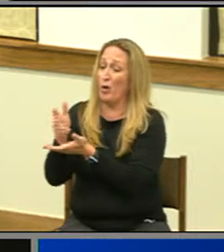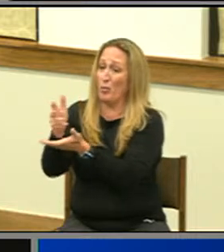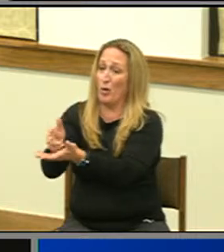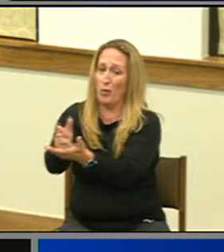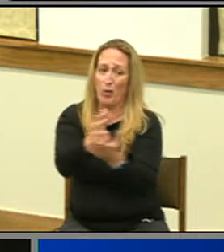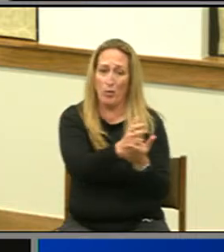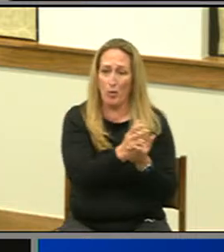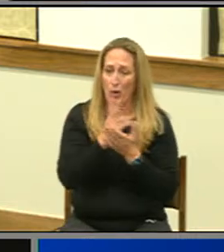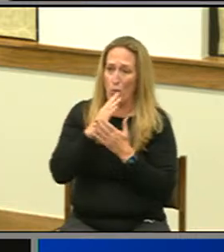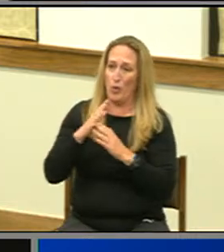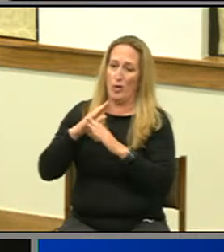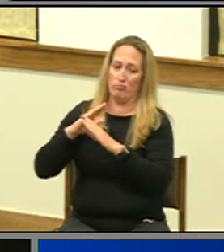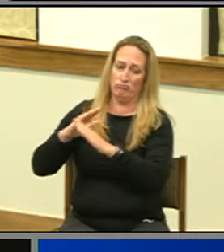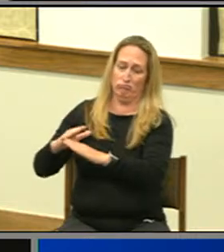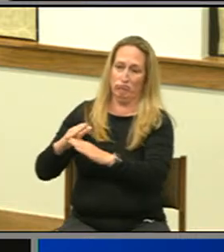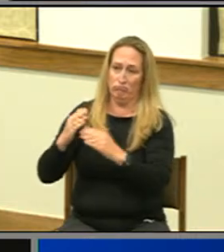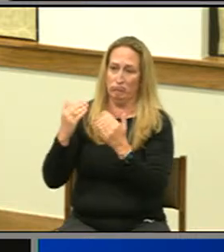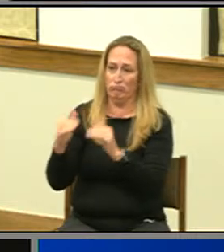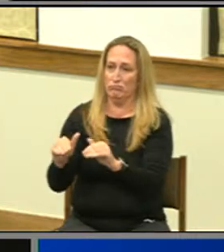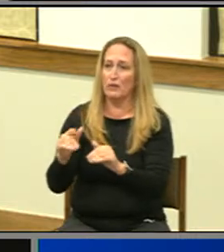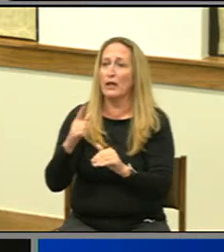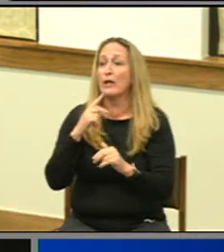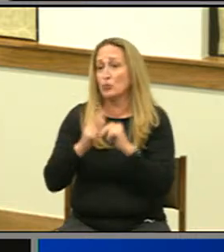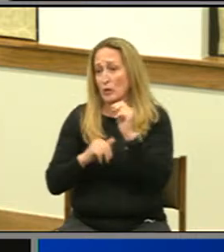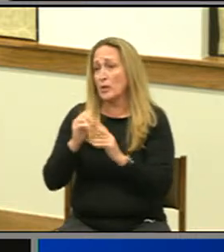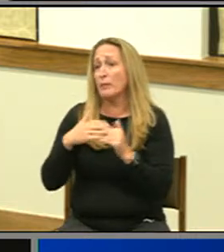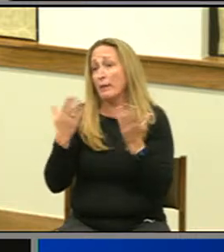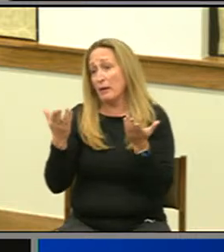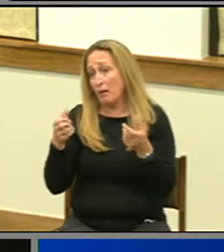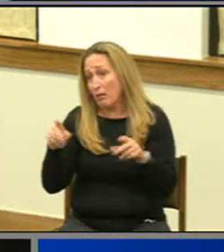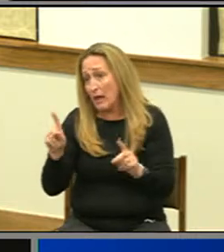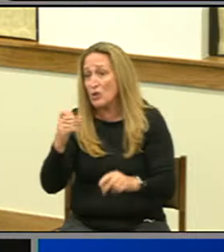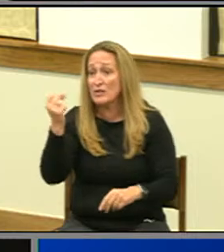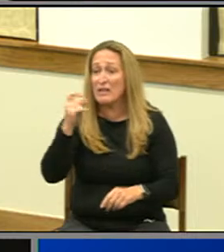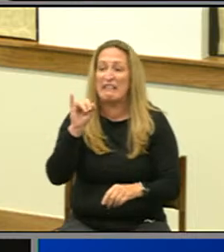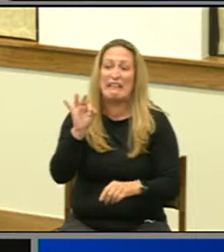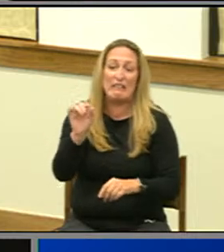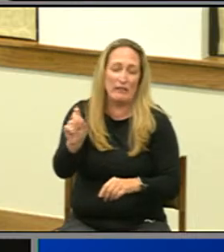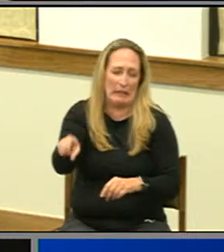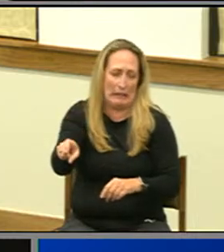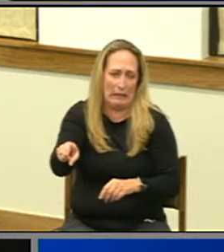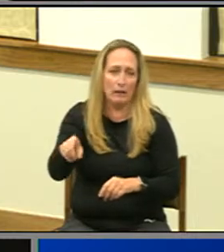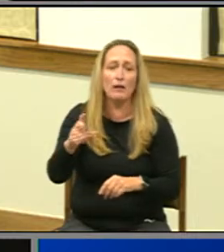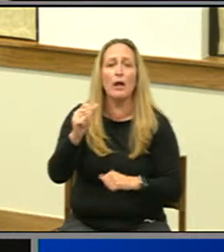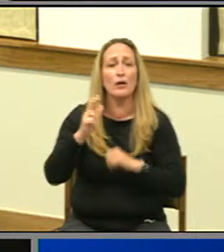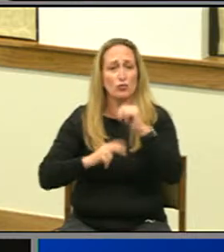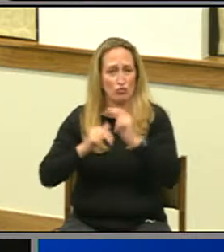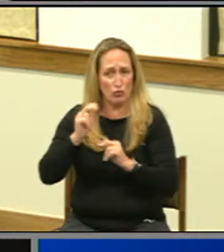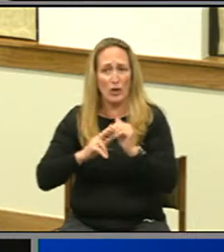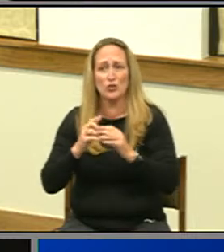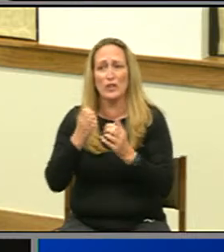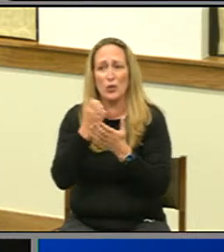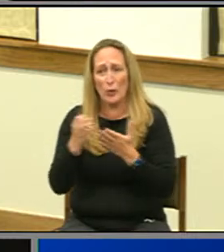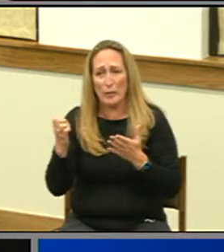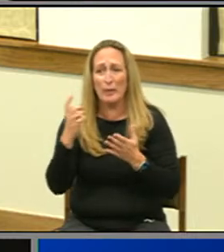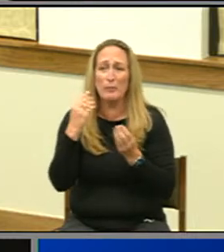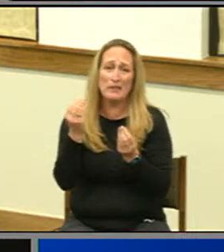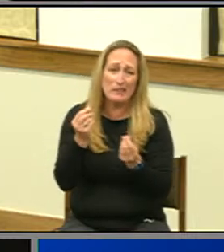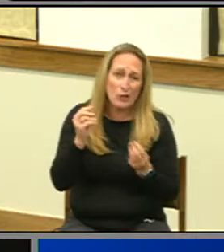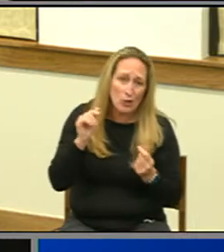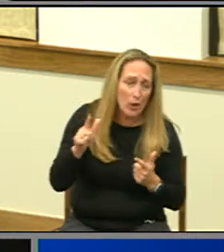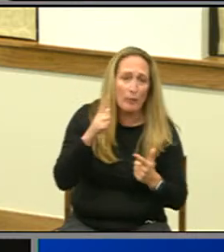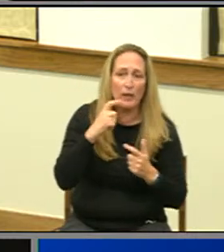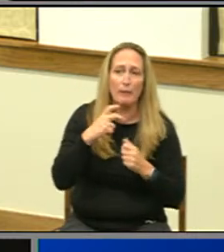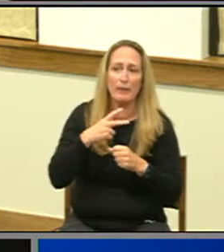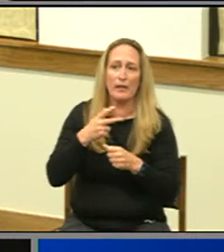work areas, and construction may be allowed on Saturdays if necessary, and construction equipment and materials may be